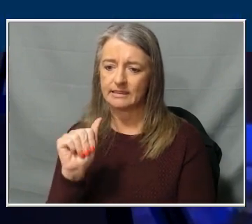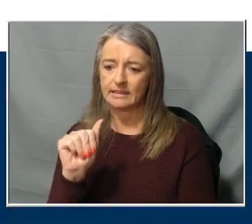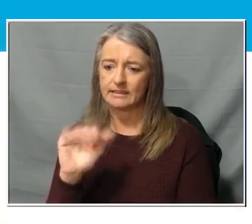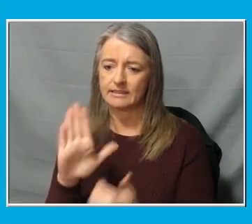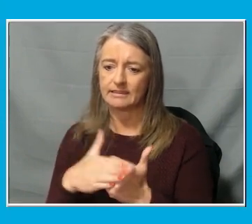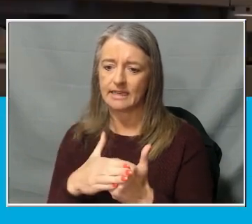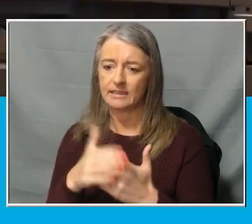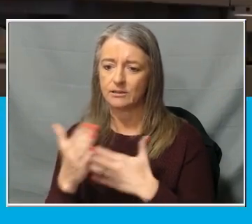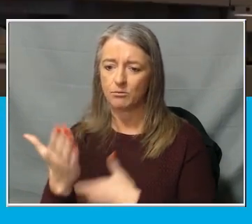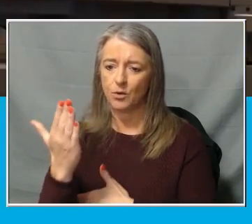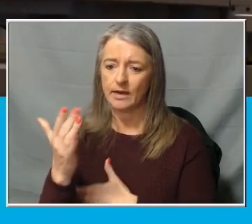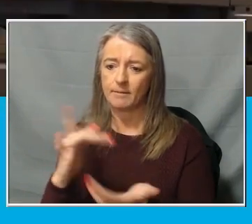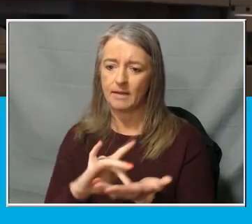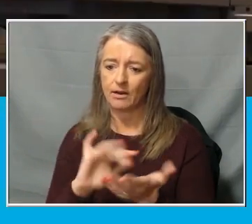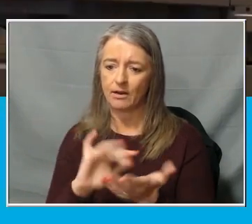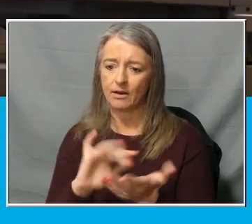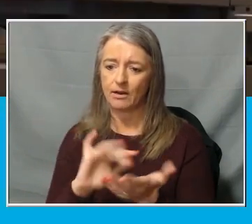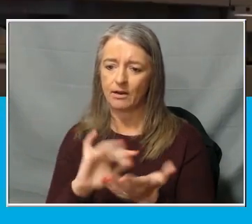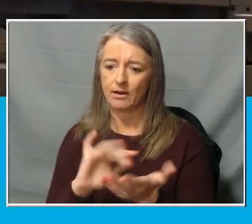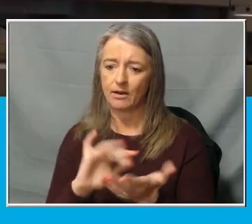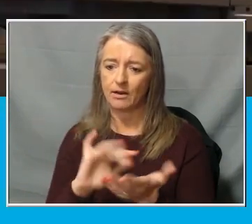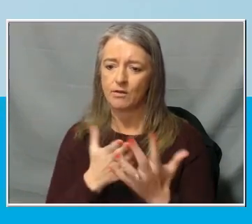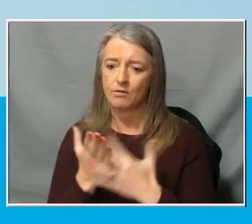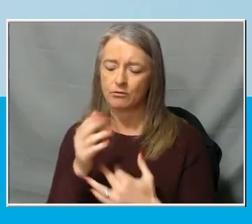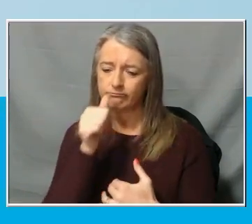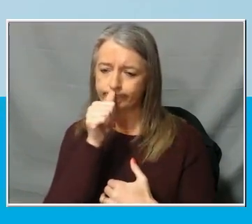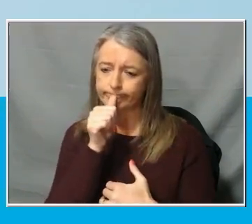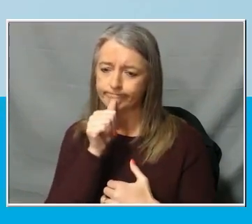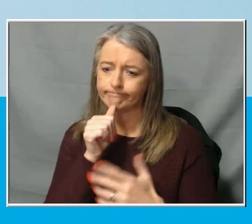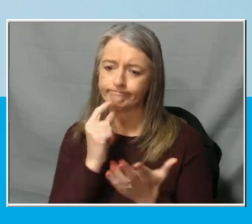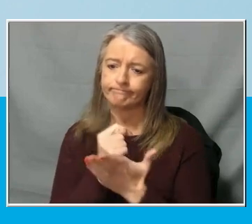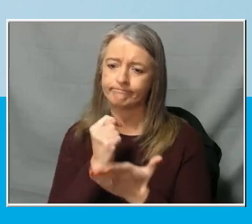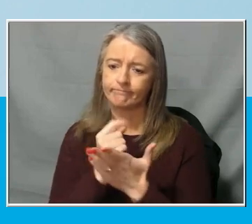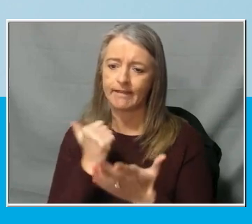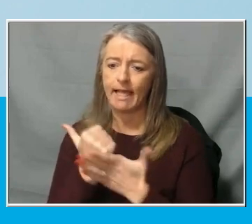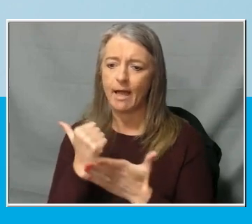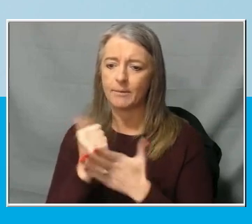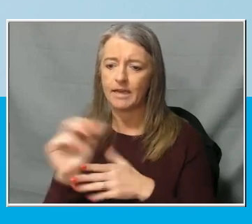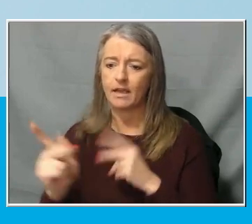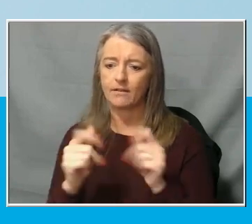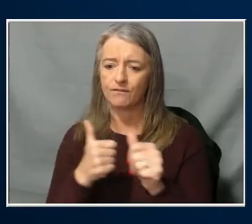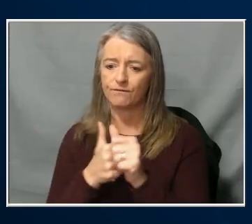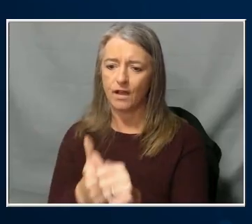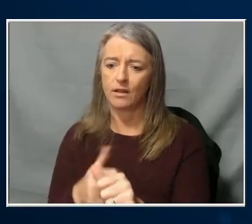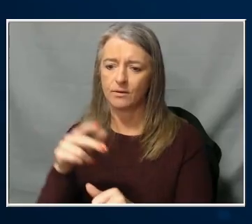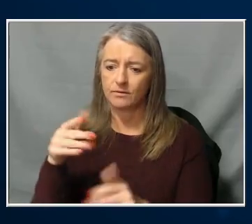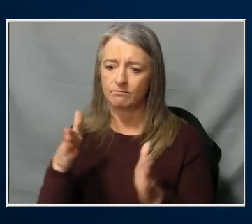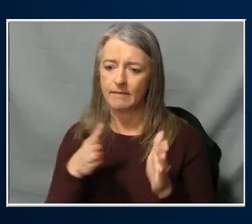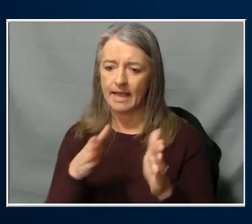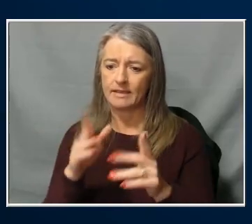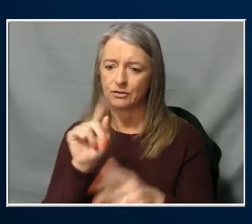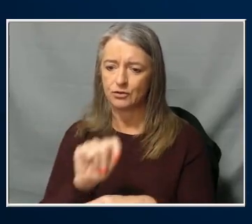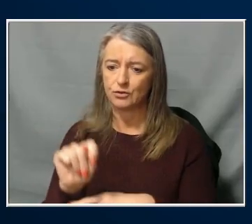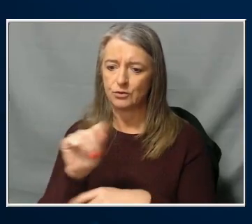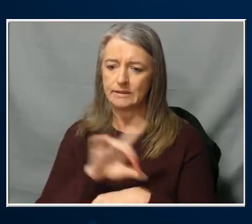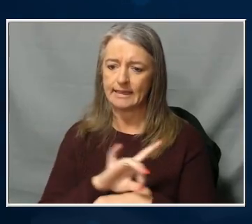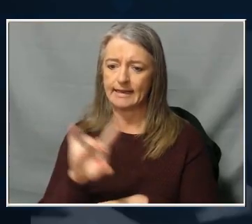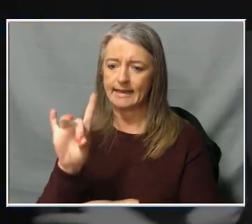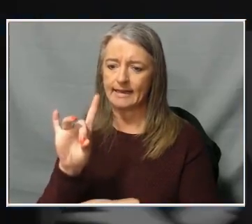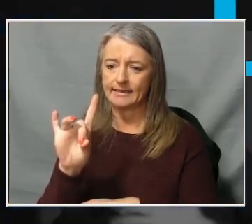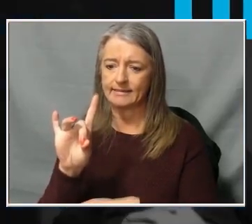Medical Update. One woman got through the grueling treatment and is helping others follow her path. That's Tuesday at 8.